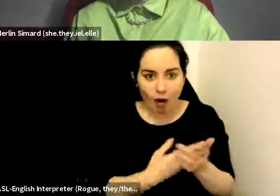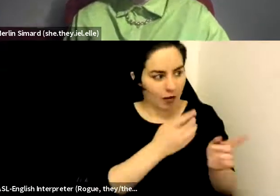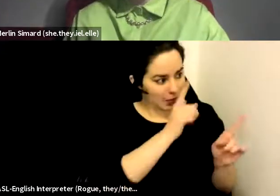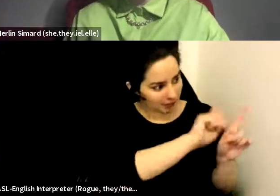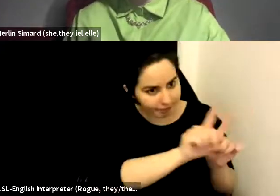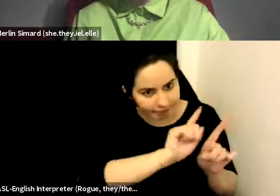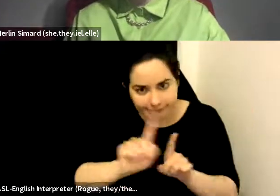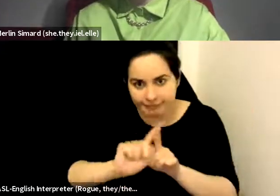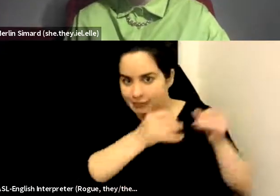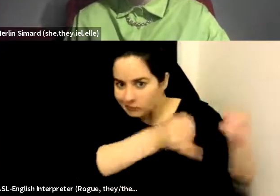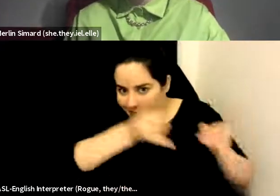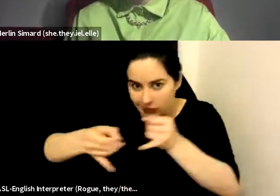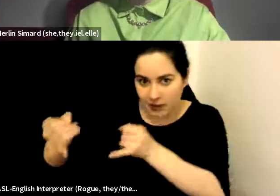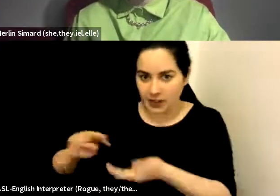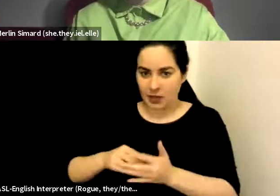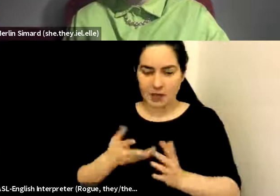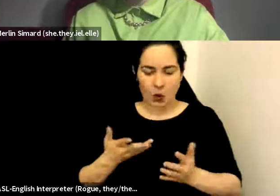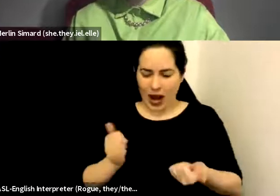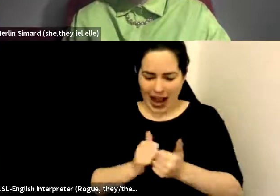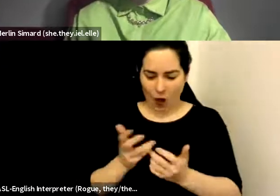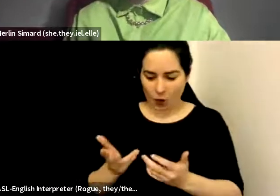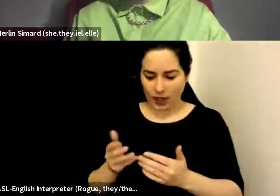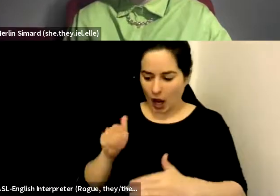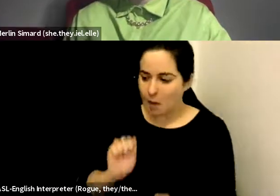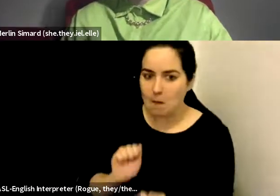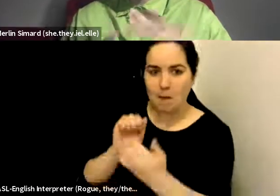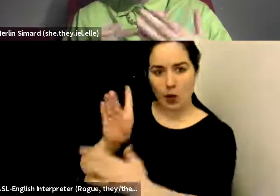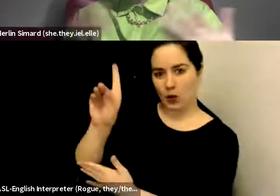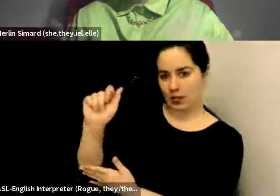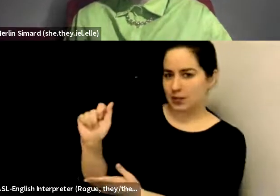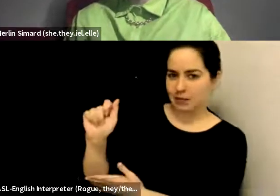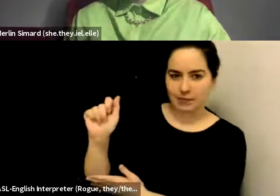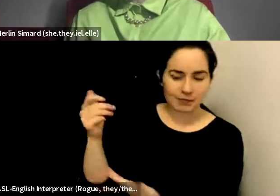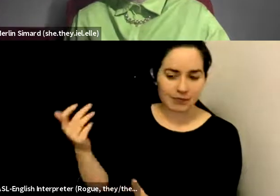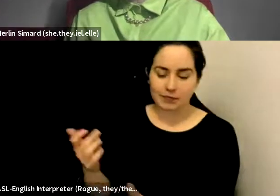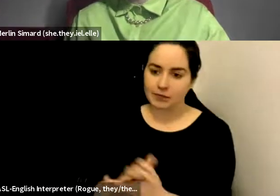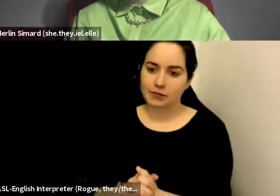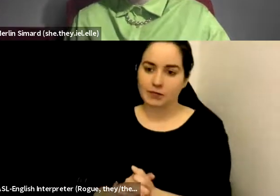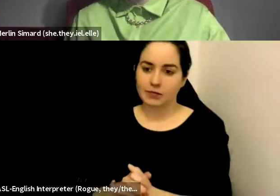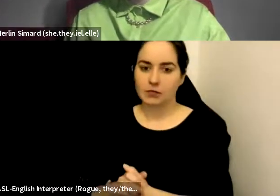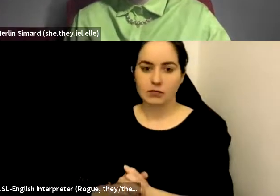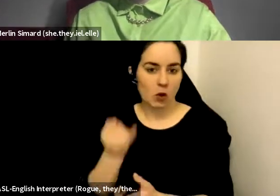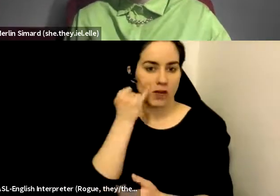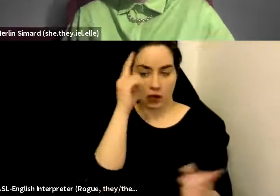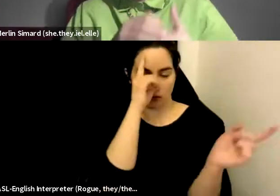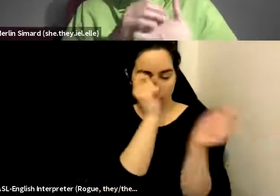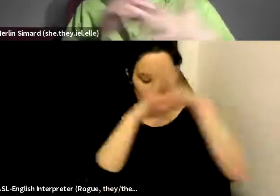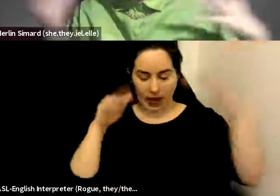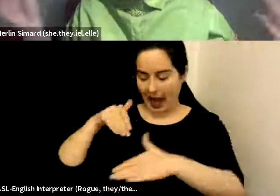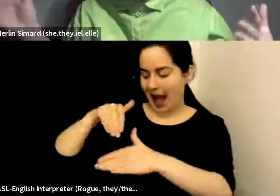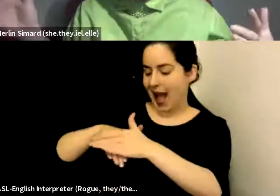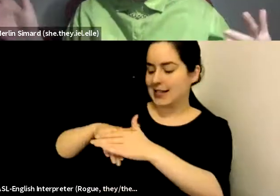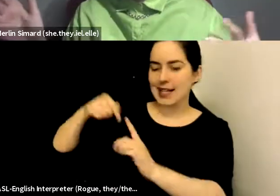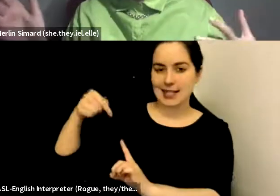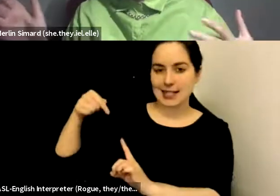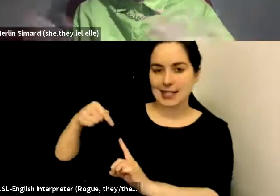or how it fits around disability, right? It's like, yeah, like even when thinking of access needs, like they're